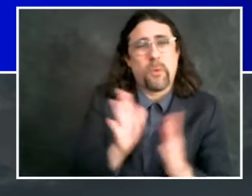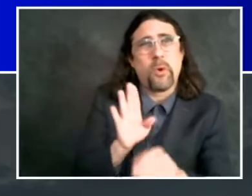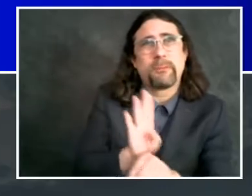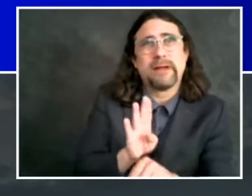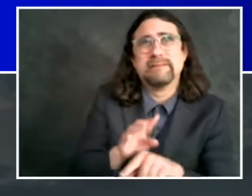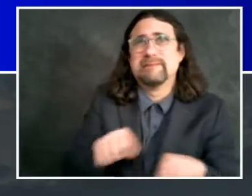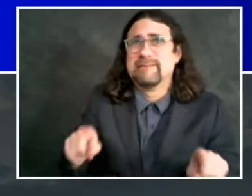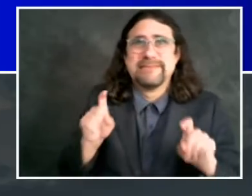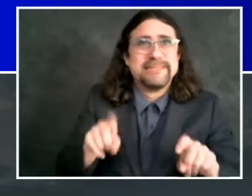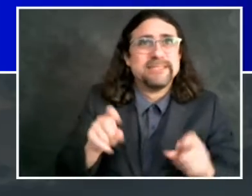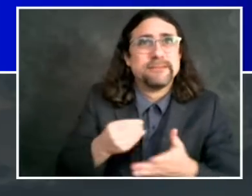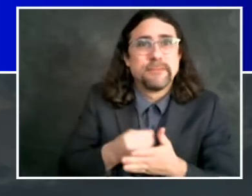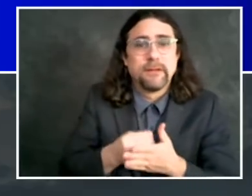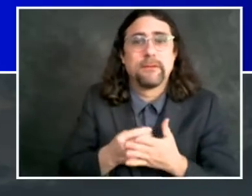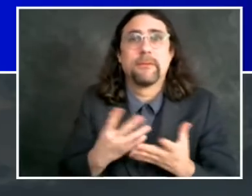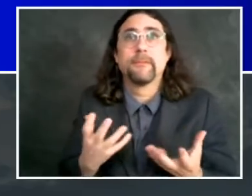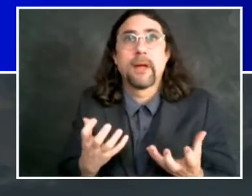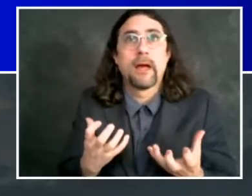facebook.com/grants4business.